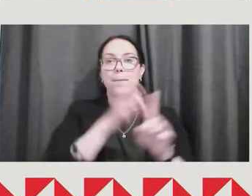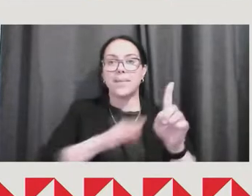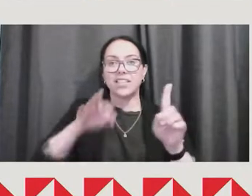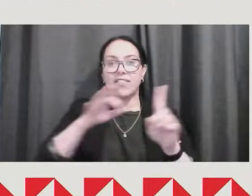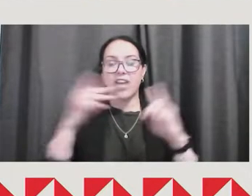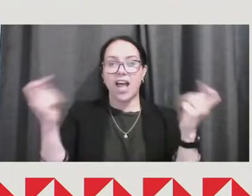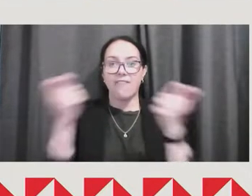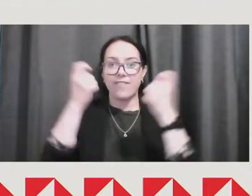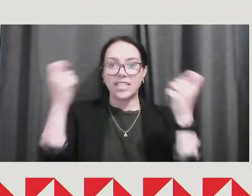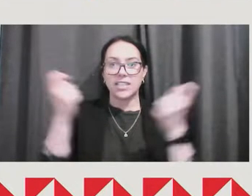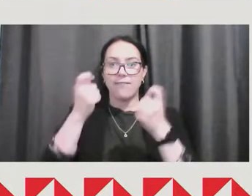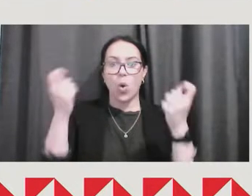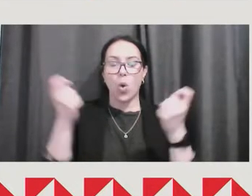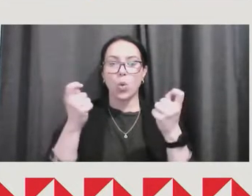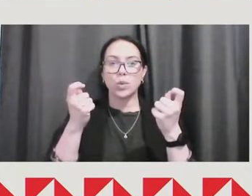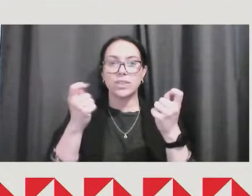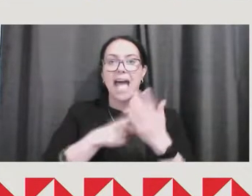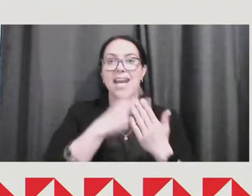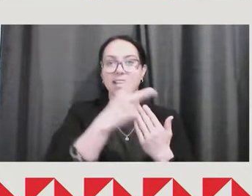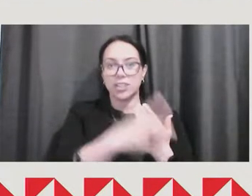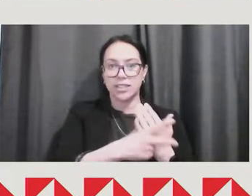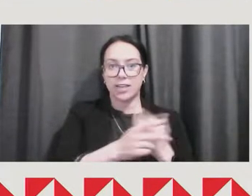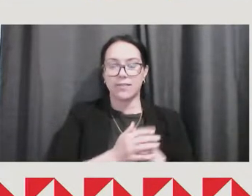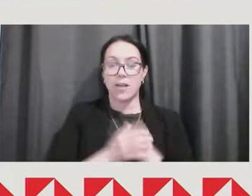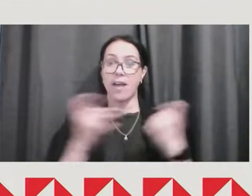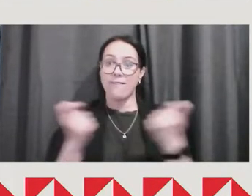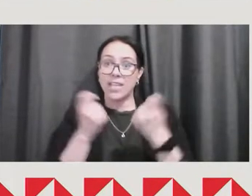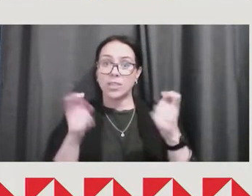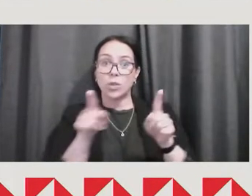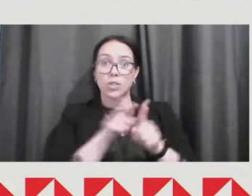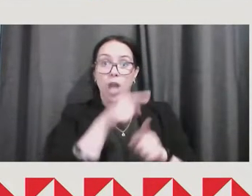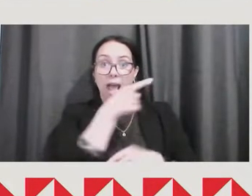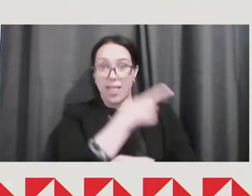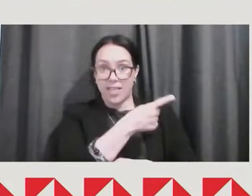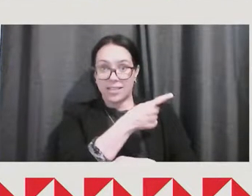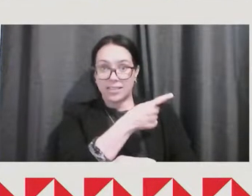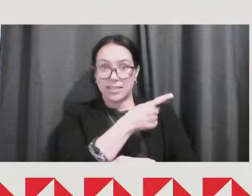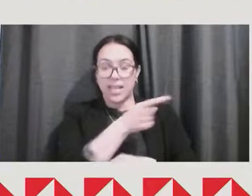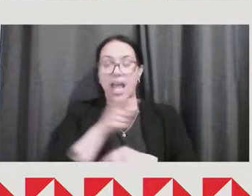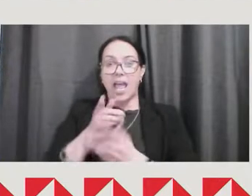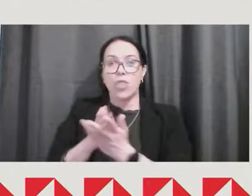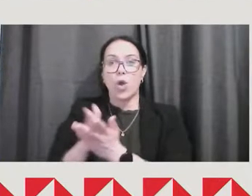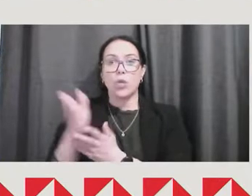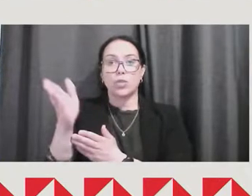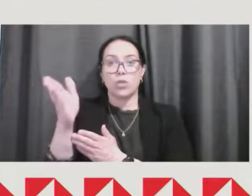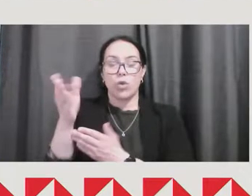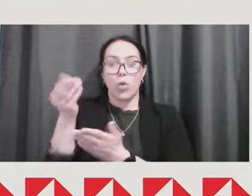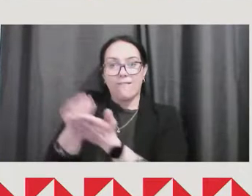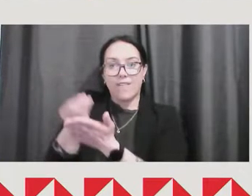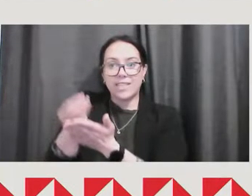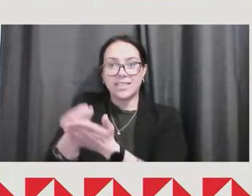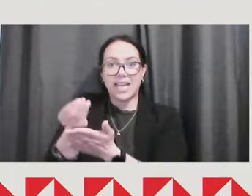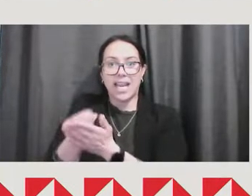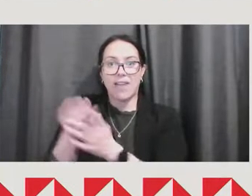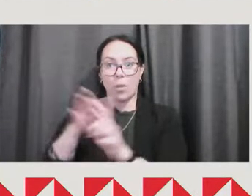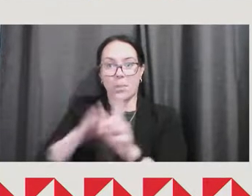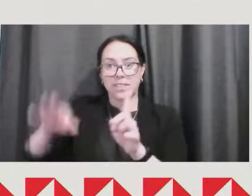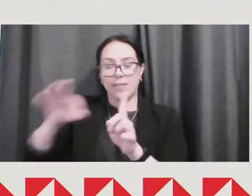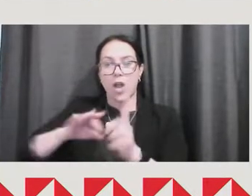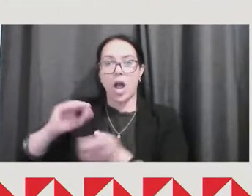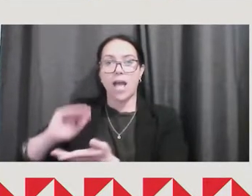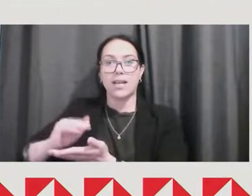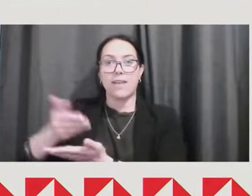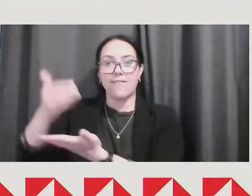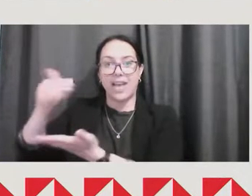2023 festivals like kapanui and those funded through the Pacifica festivals initiative are incredibly important platforms and